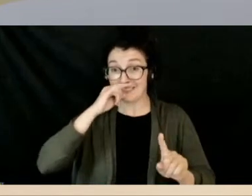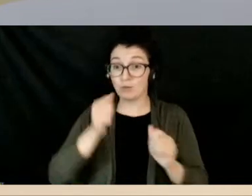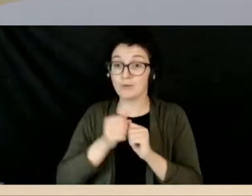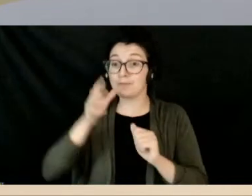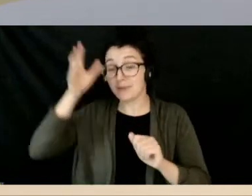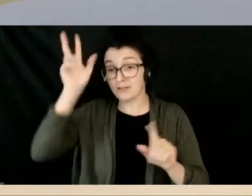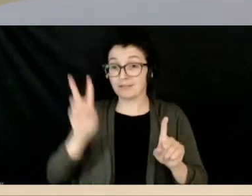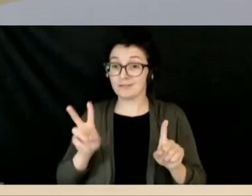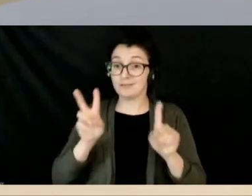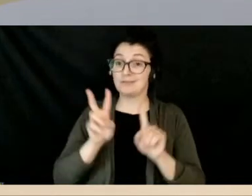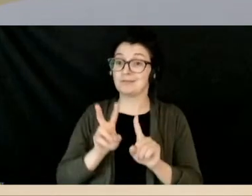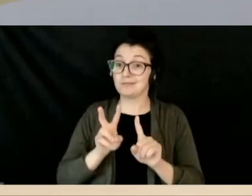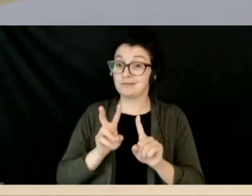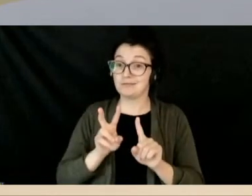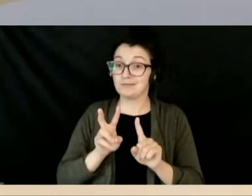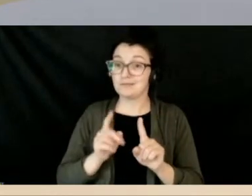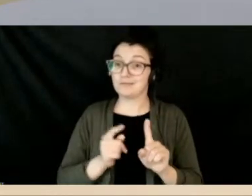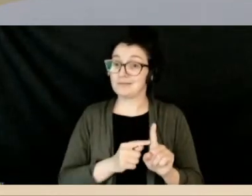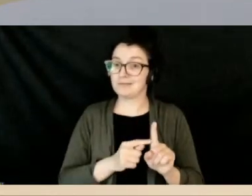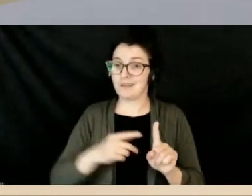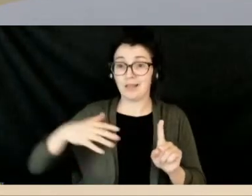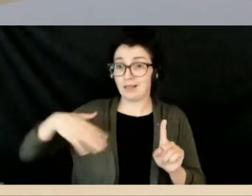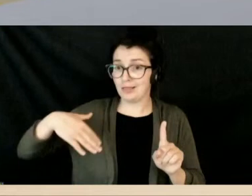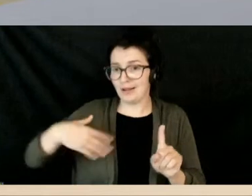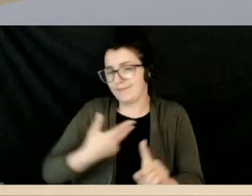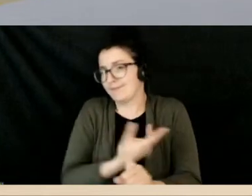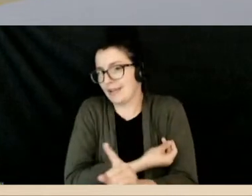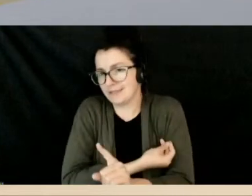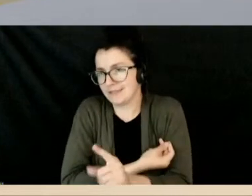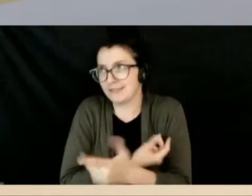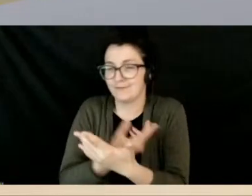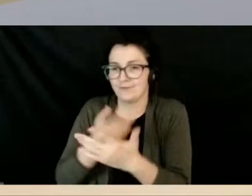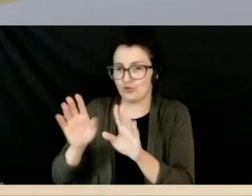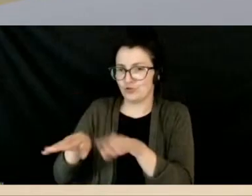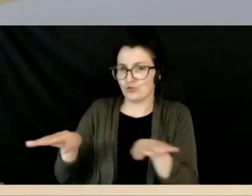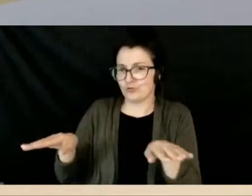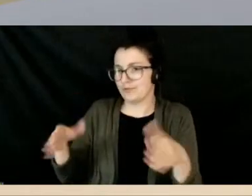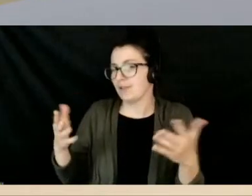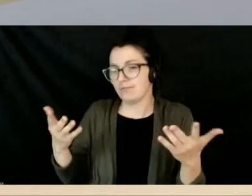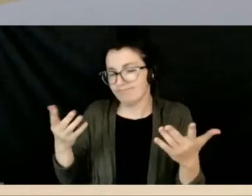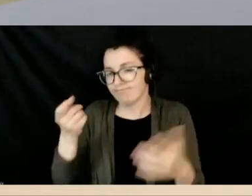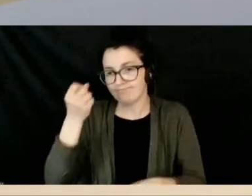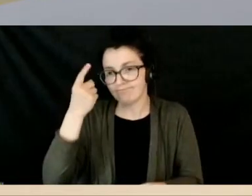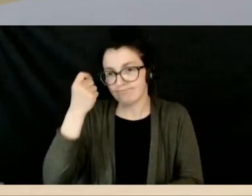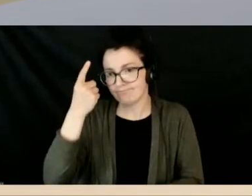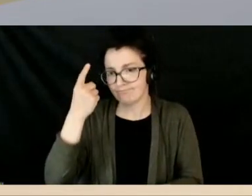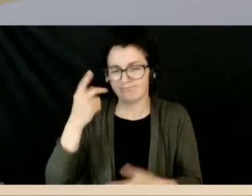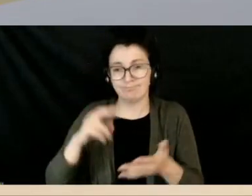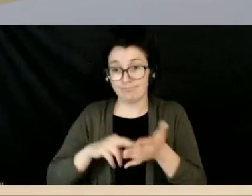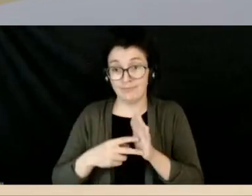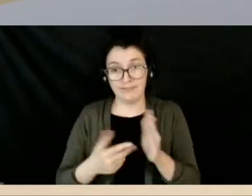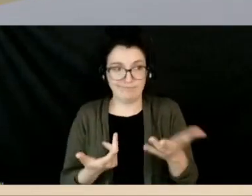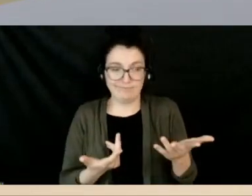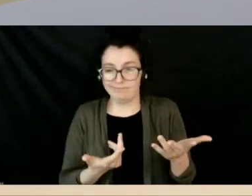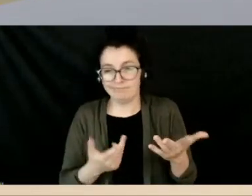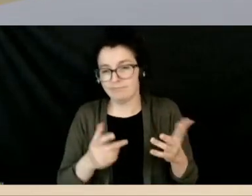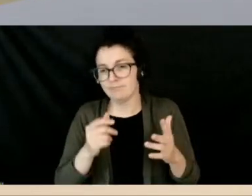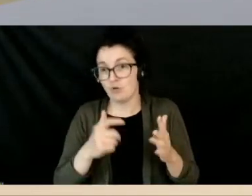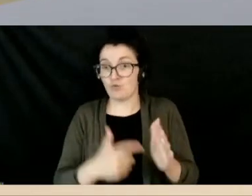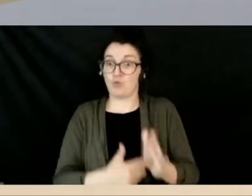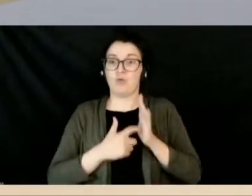not, don't have a vaccine approved yet in this country, so of course they would not require a vaccine